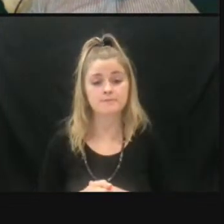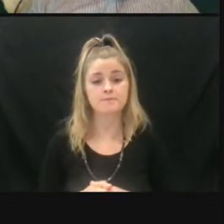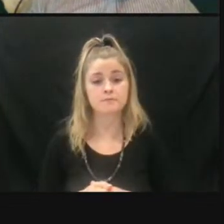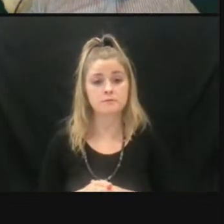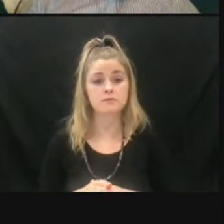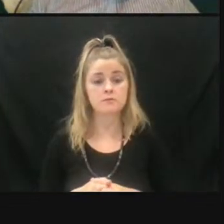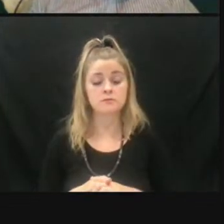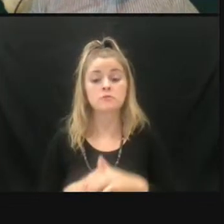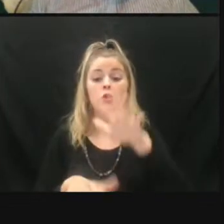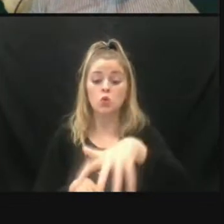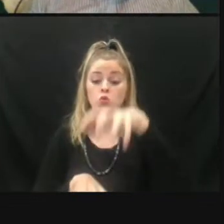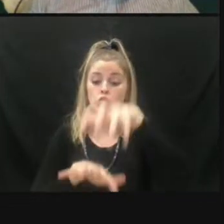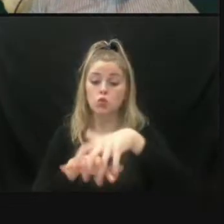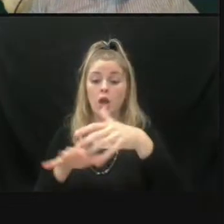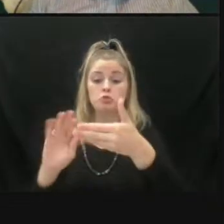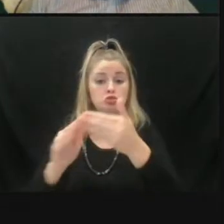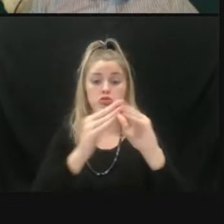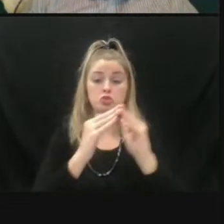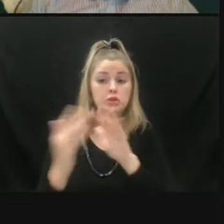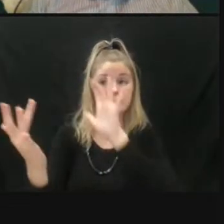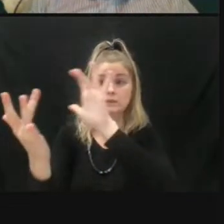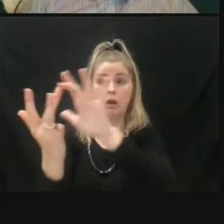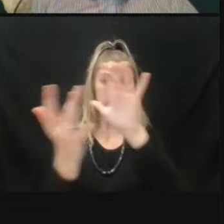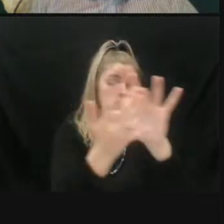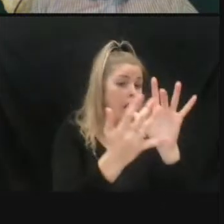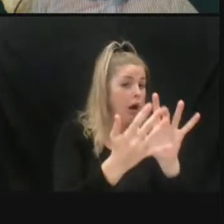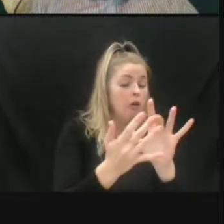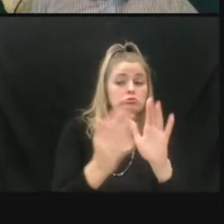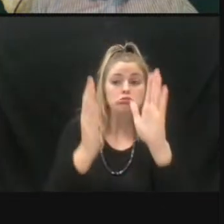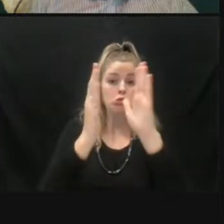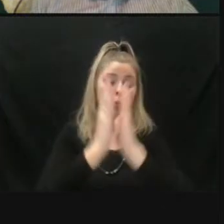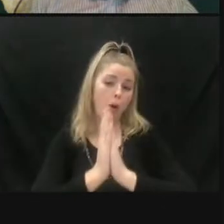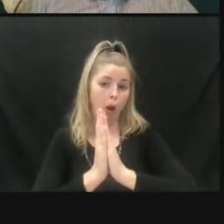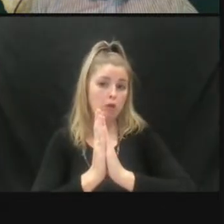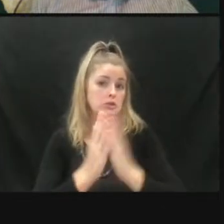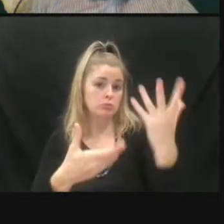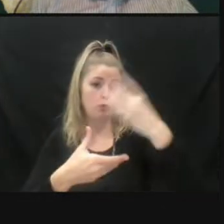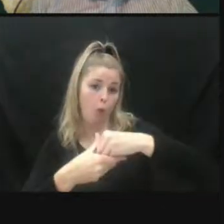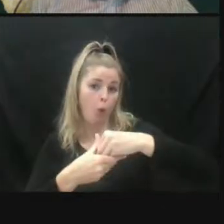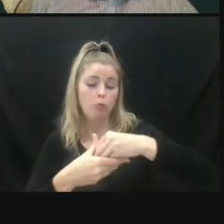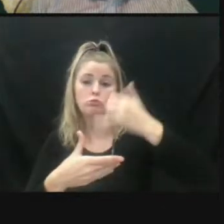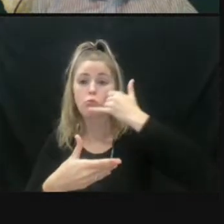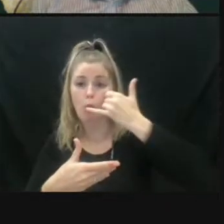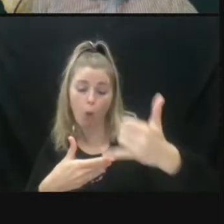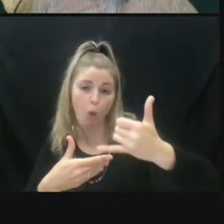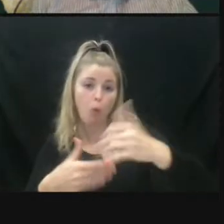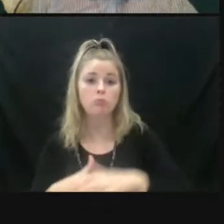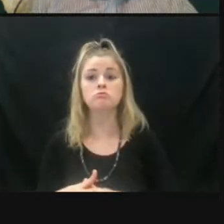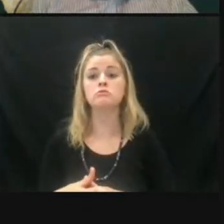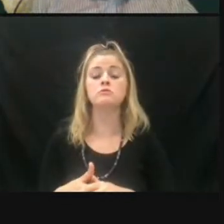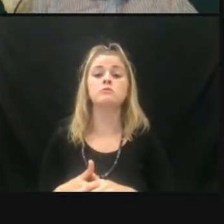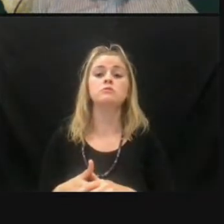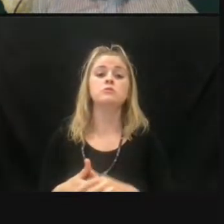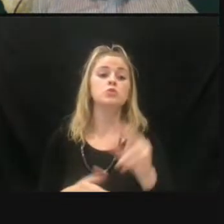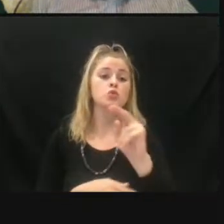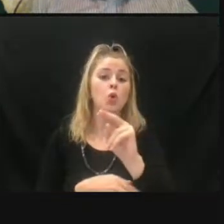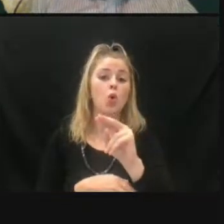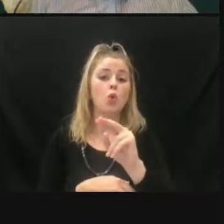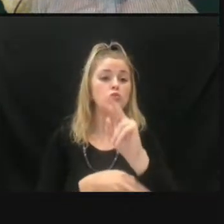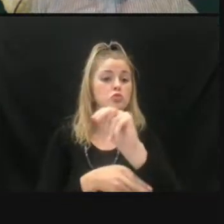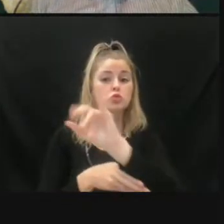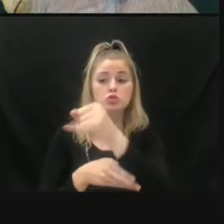Tribal communities were contacted for participation via phone calls and emails as far as southern New Jersey and the Eastern Shore of